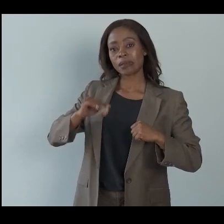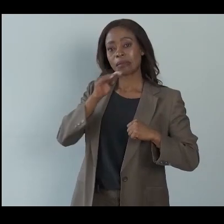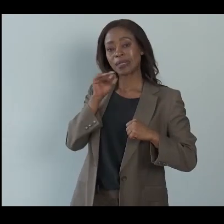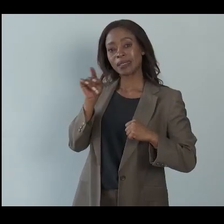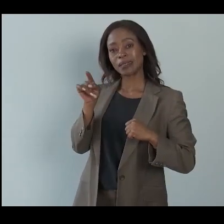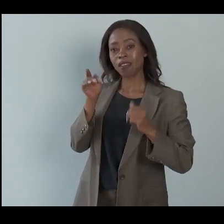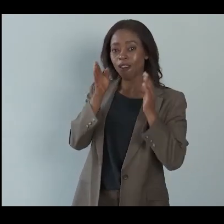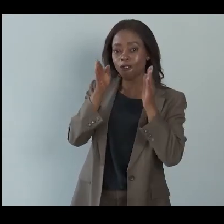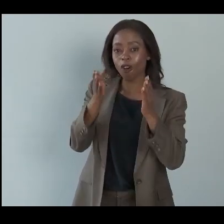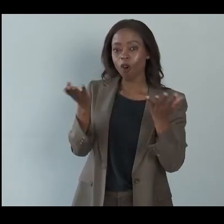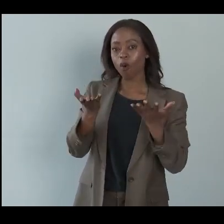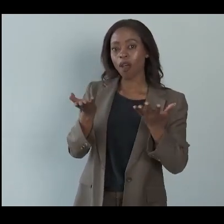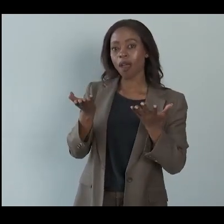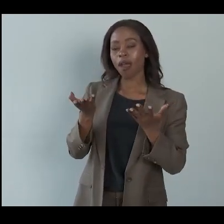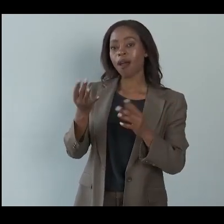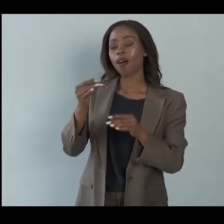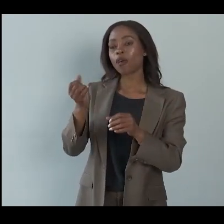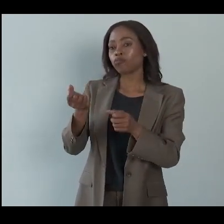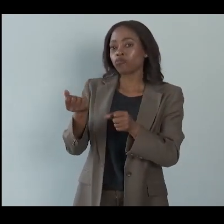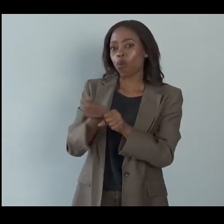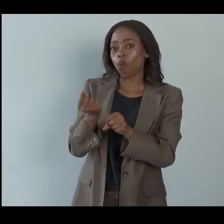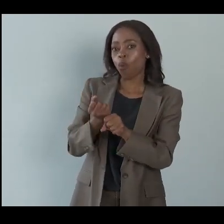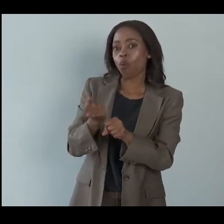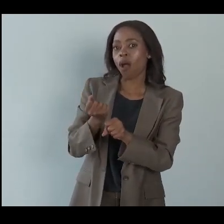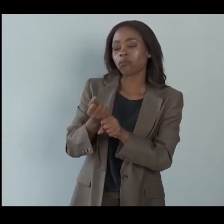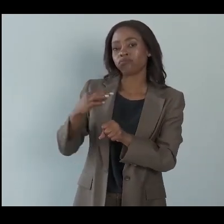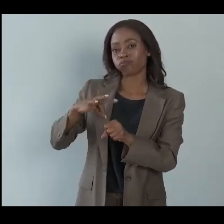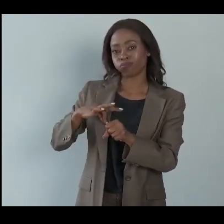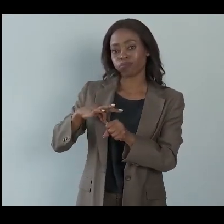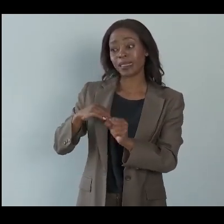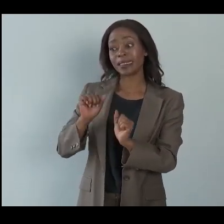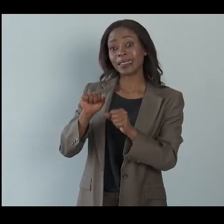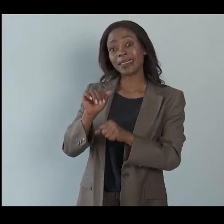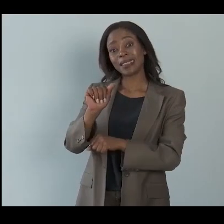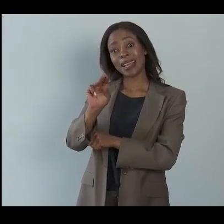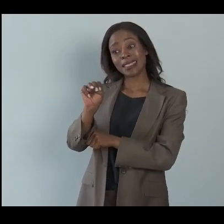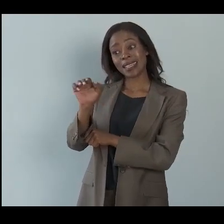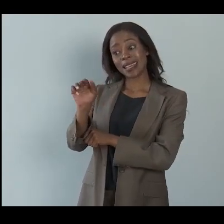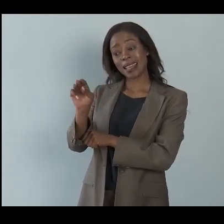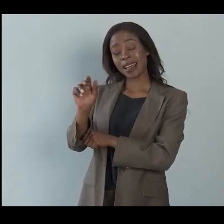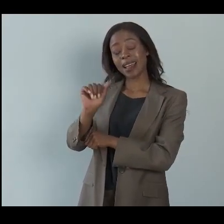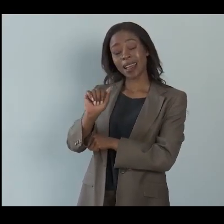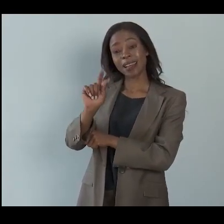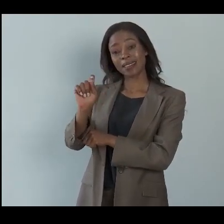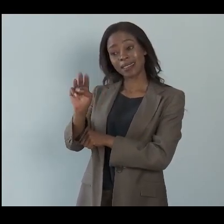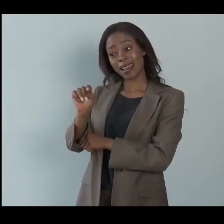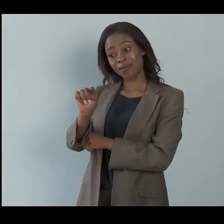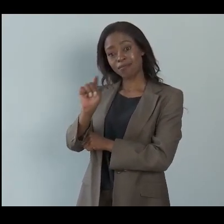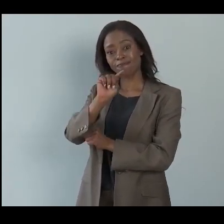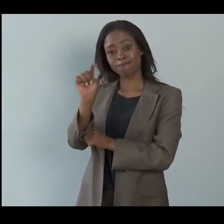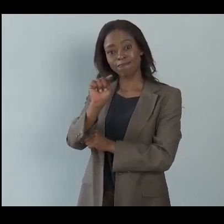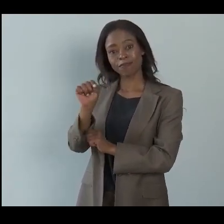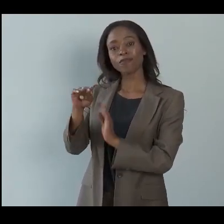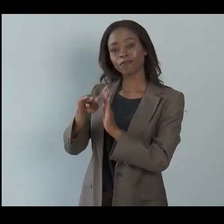on operating profit. I have stripped out the results of the ATM business, which contributed operating profit of 24 million in the